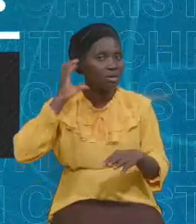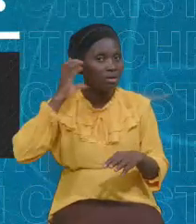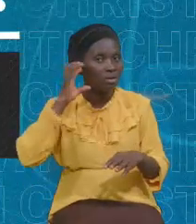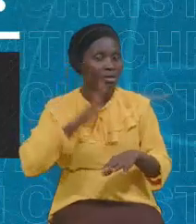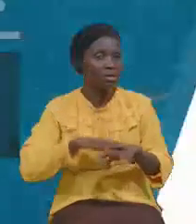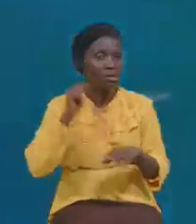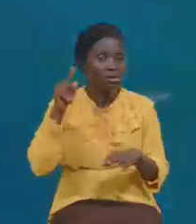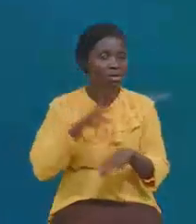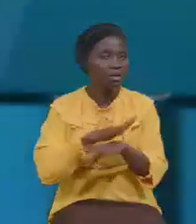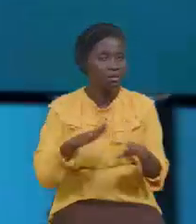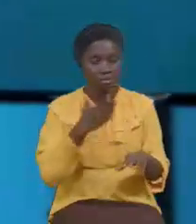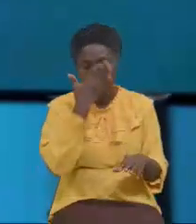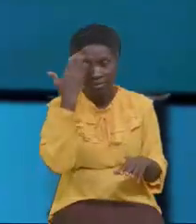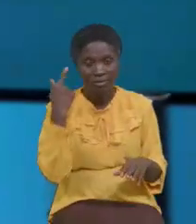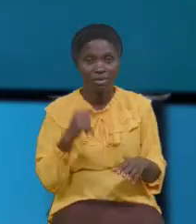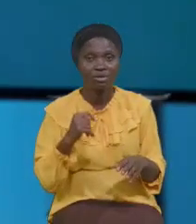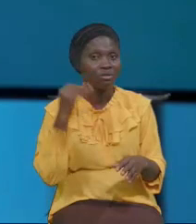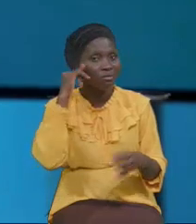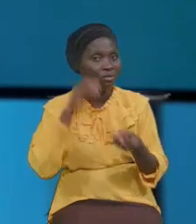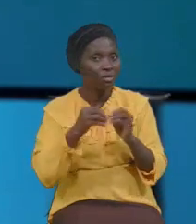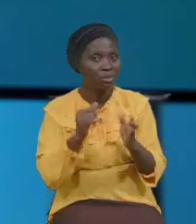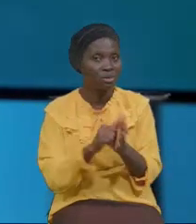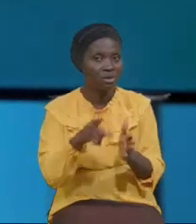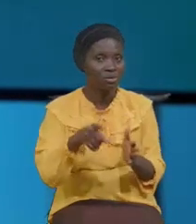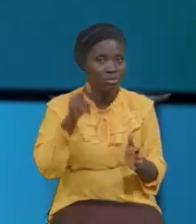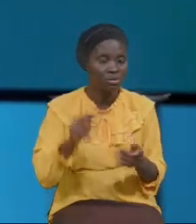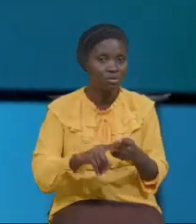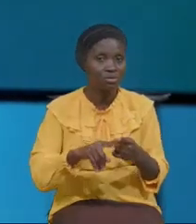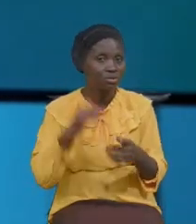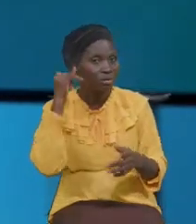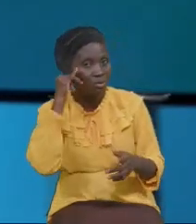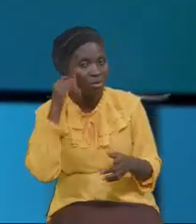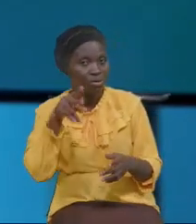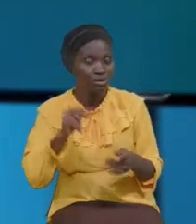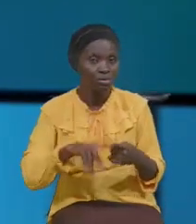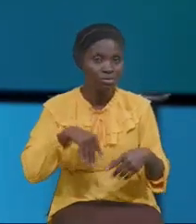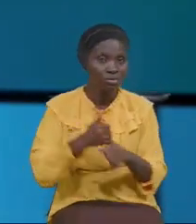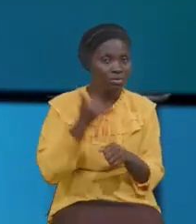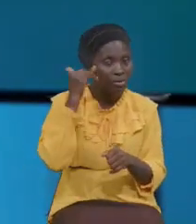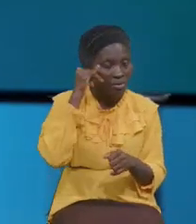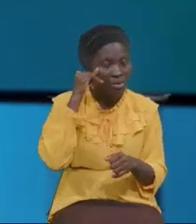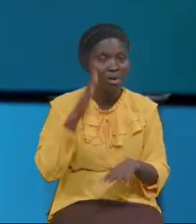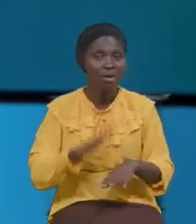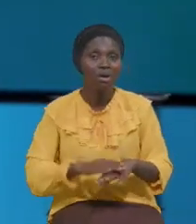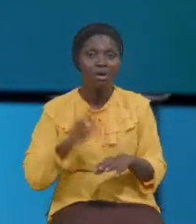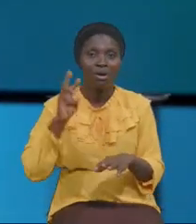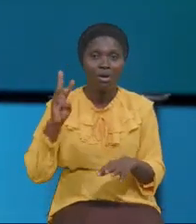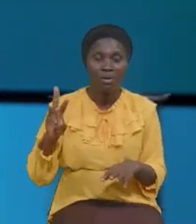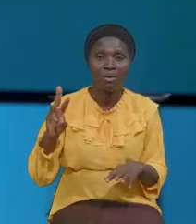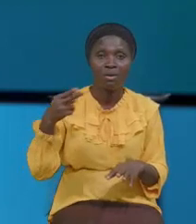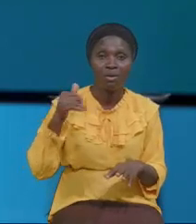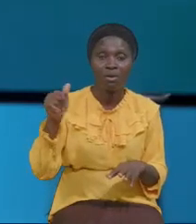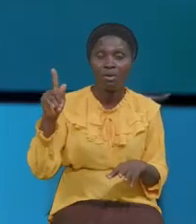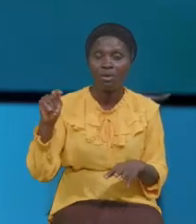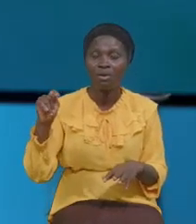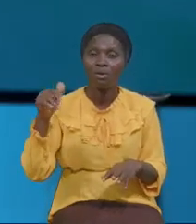a phone number has been called. Right now, you need to make a call, WhatsApp or SMS that phone number. This is critical